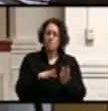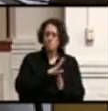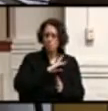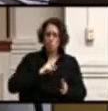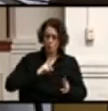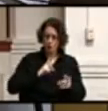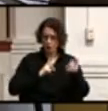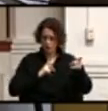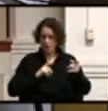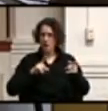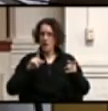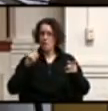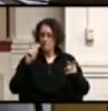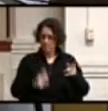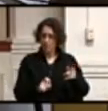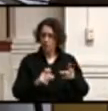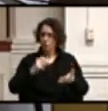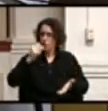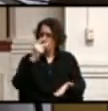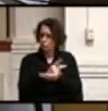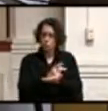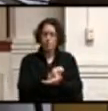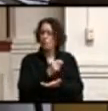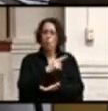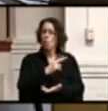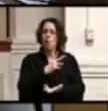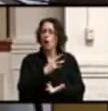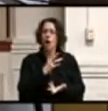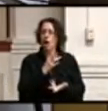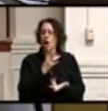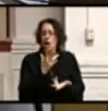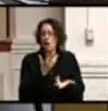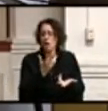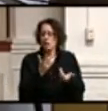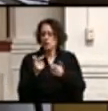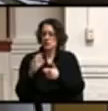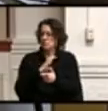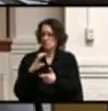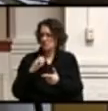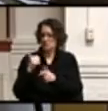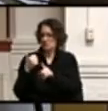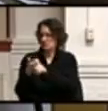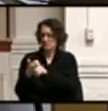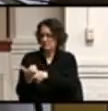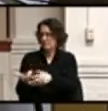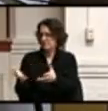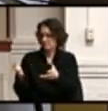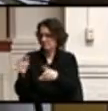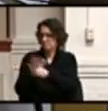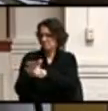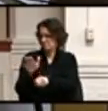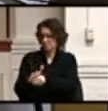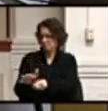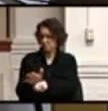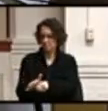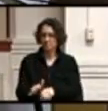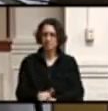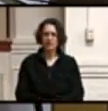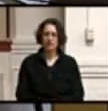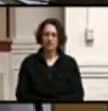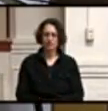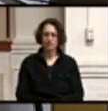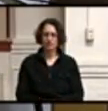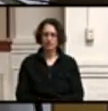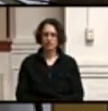or does the committee approve it? Do you guys? Just for information, I just wondered how it works. I think that while